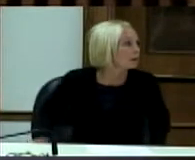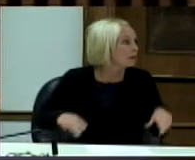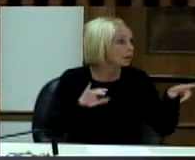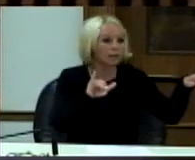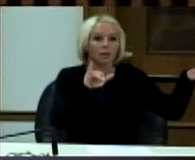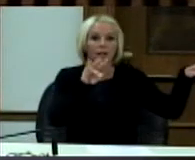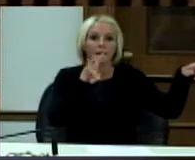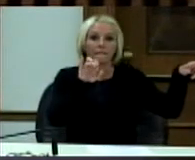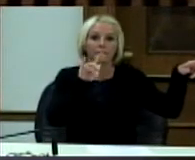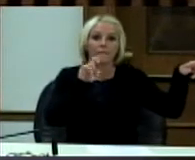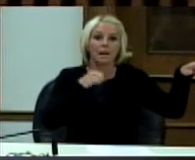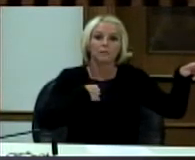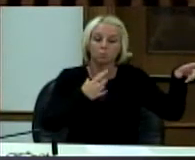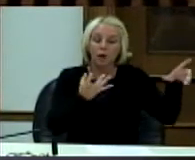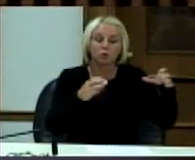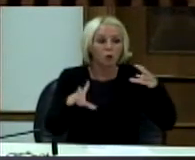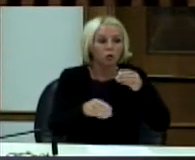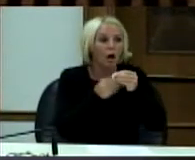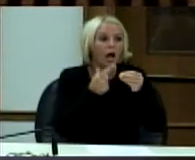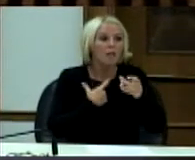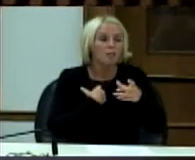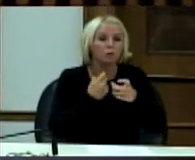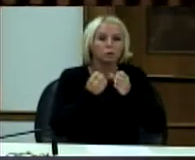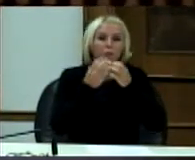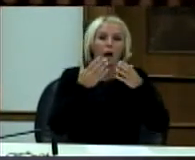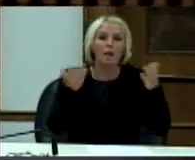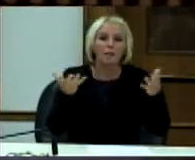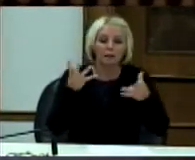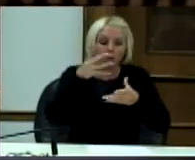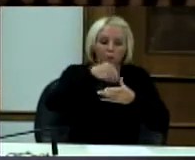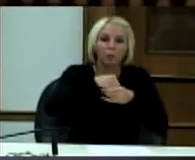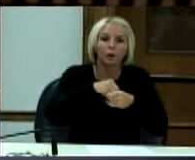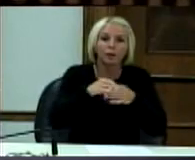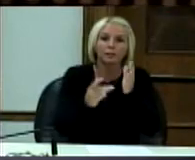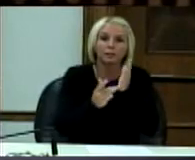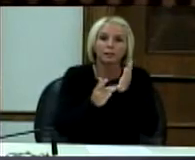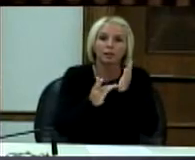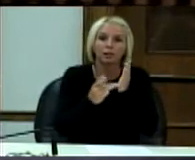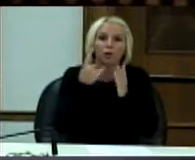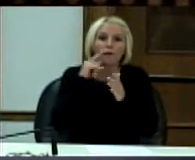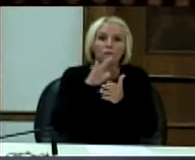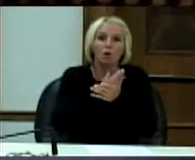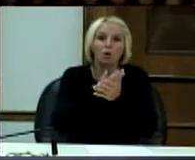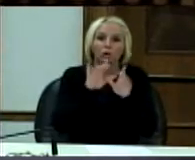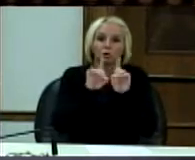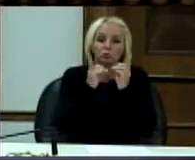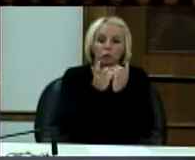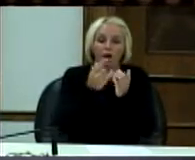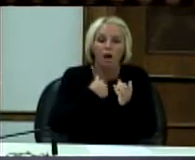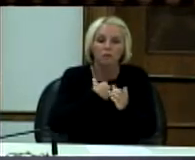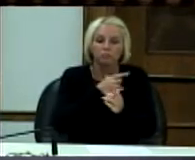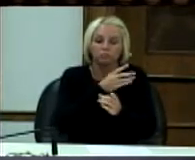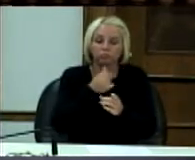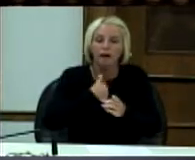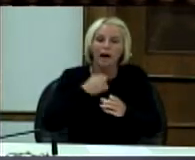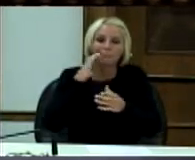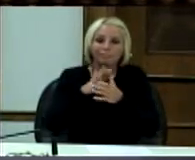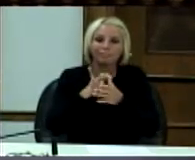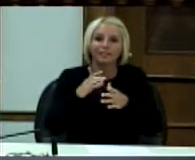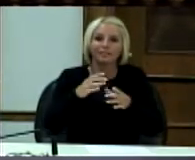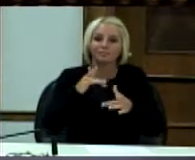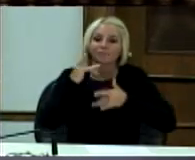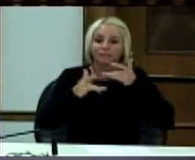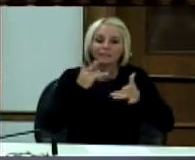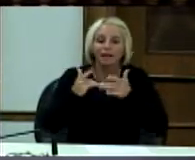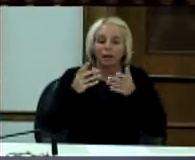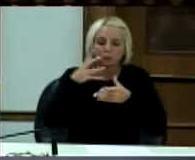Mr. Chairman, I'd just add that I think there's been a lot of work that was put into the technology plan for the school district, and I think that's very exciting, and